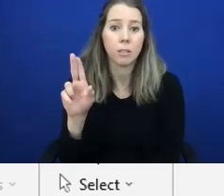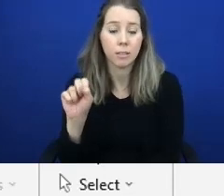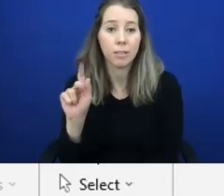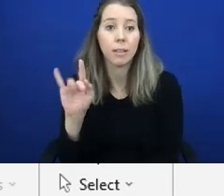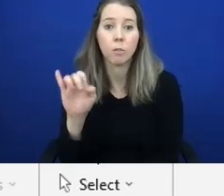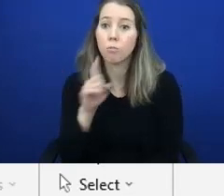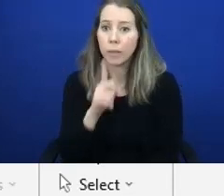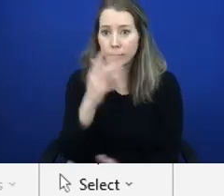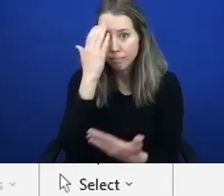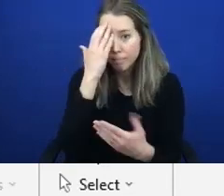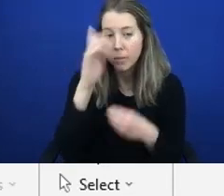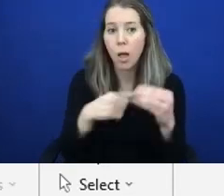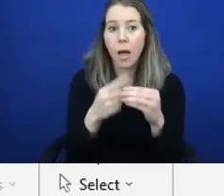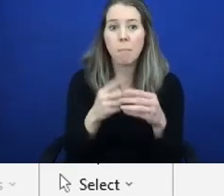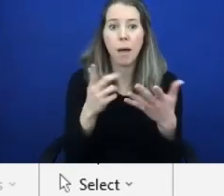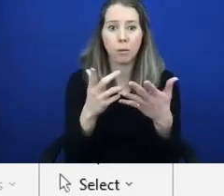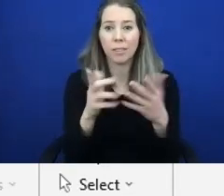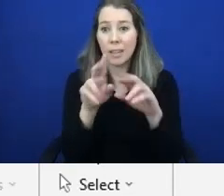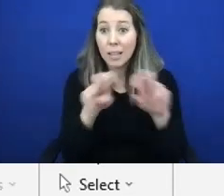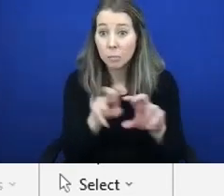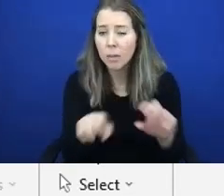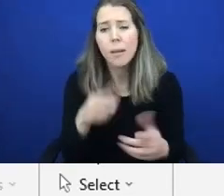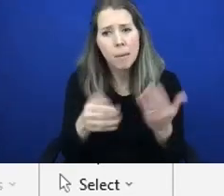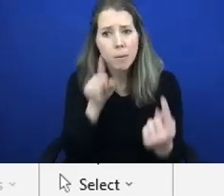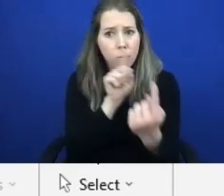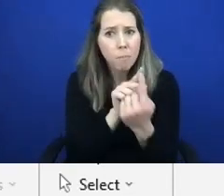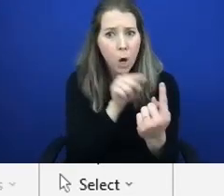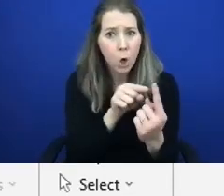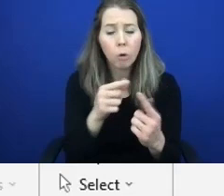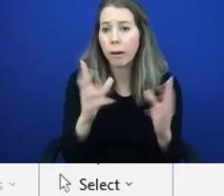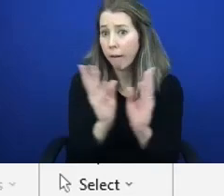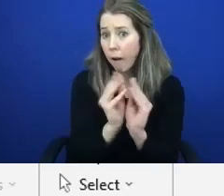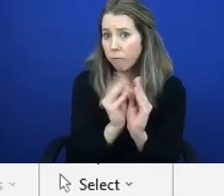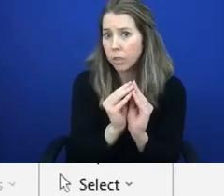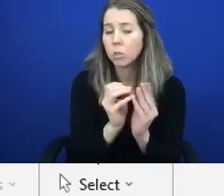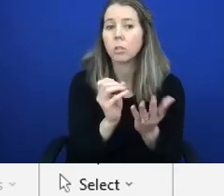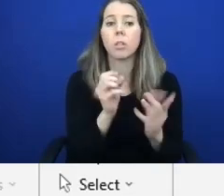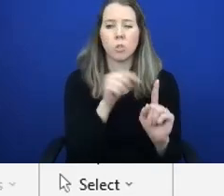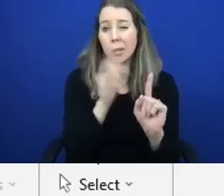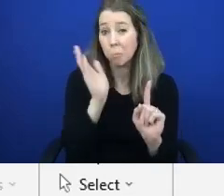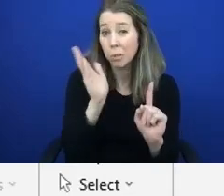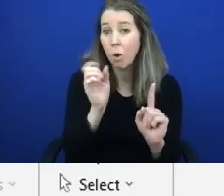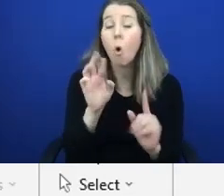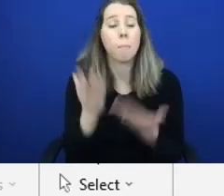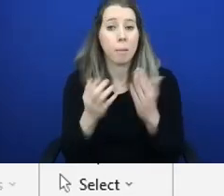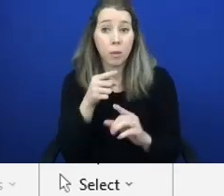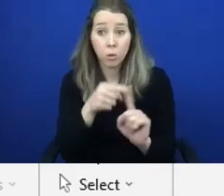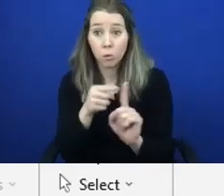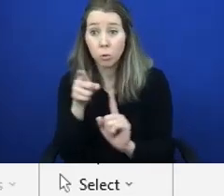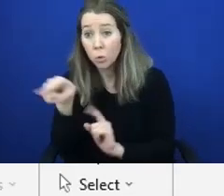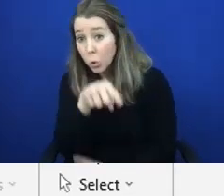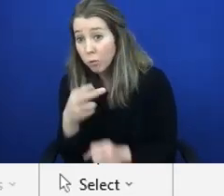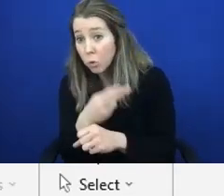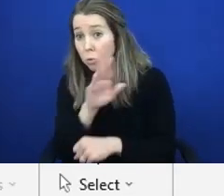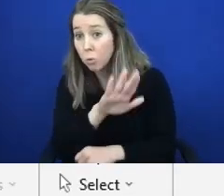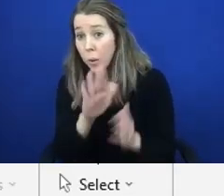assessment. Perhaps you have met her at one of the conferences she presents at, or perhaps you have used her book, Assessing